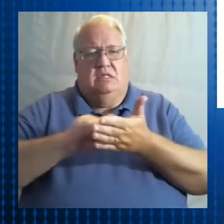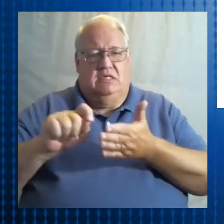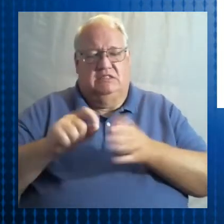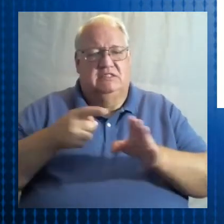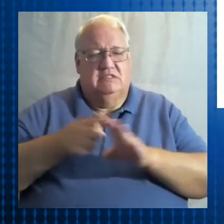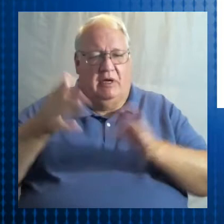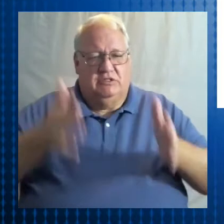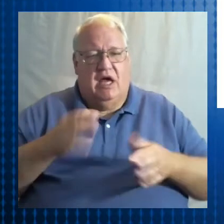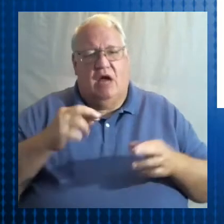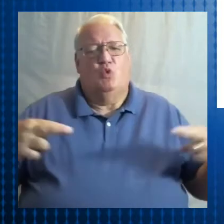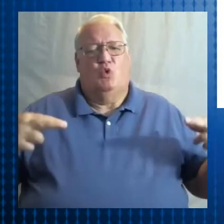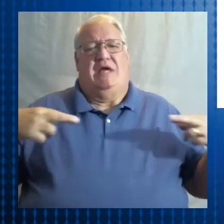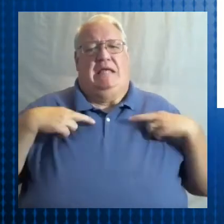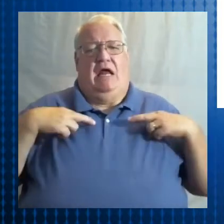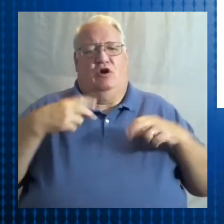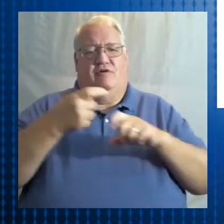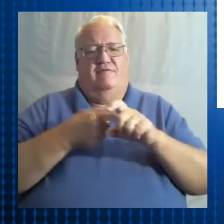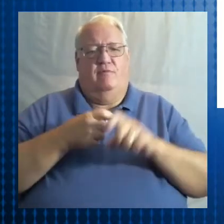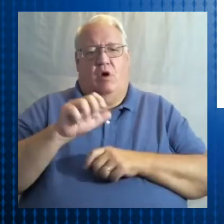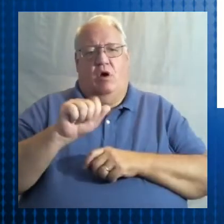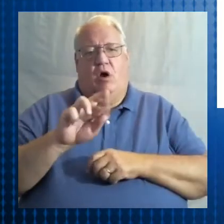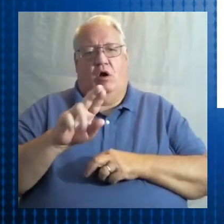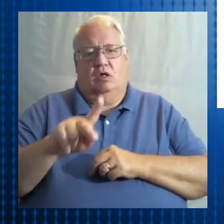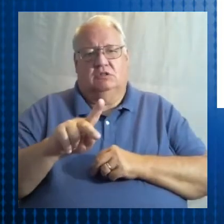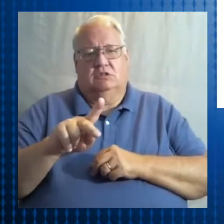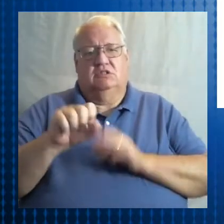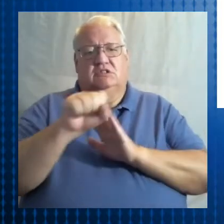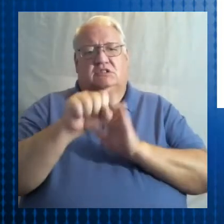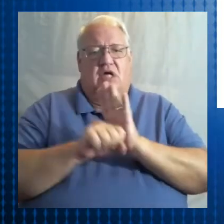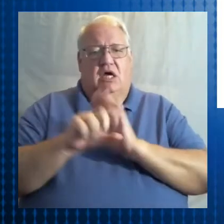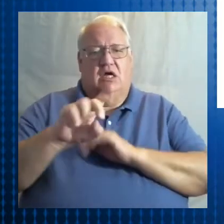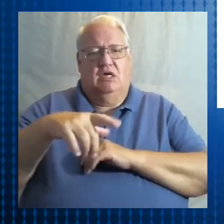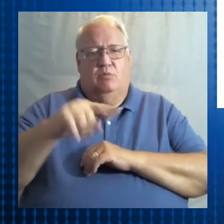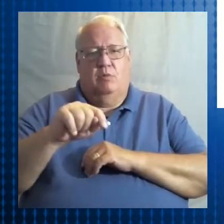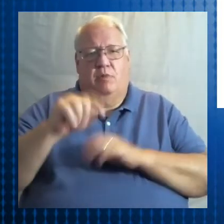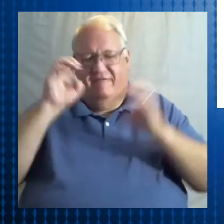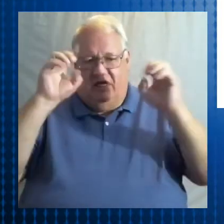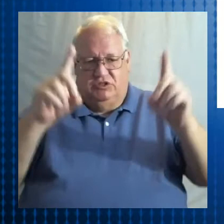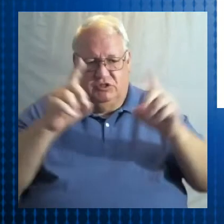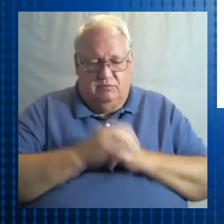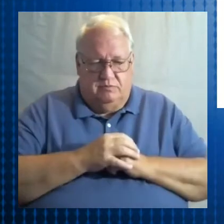also retired most recently from the Arkansas State Department of Education.